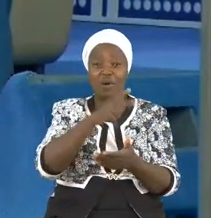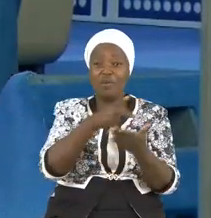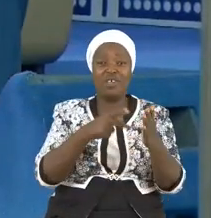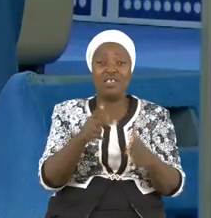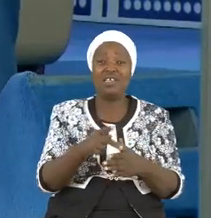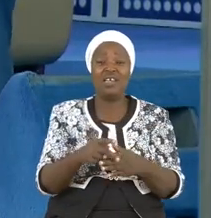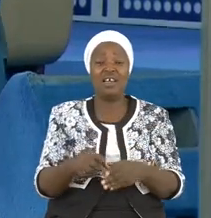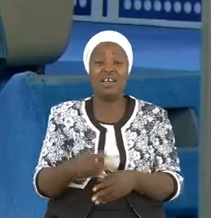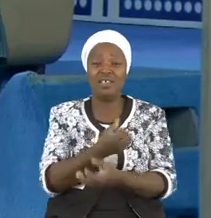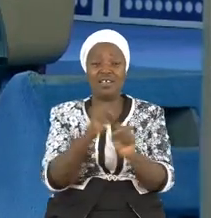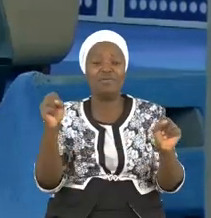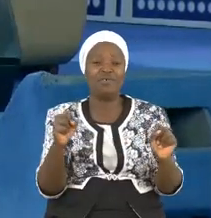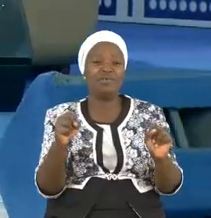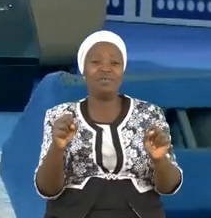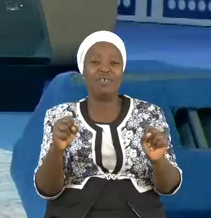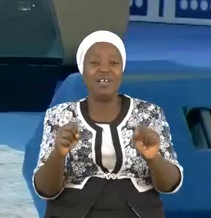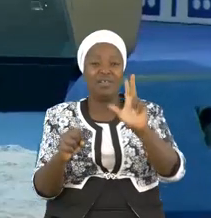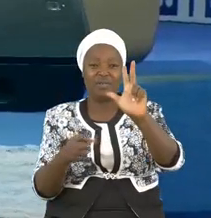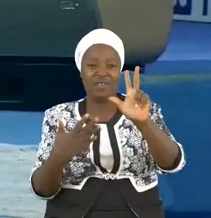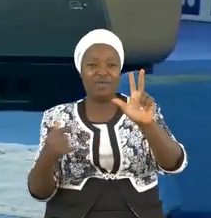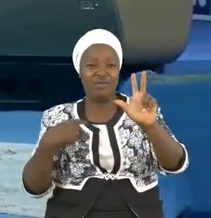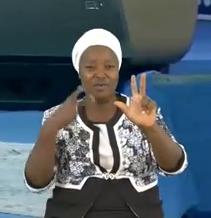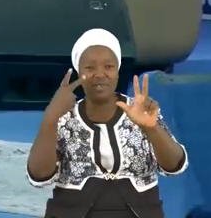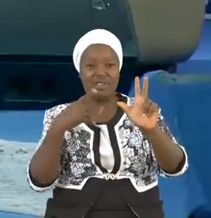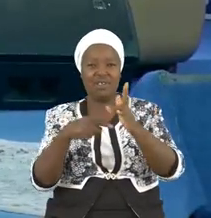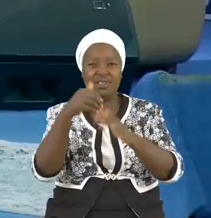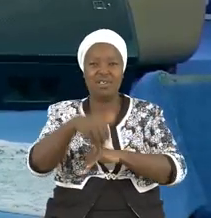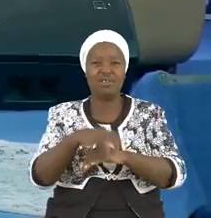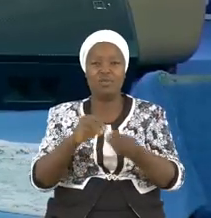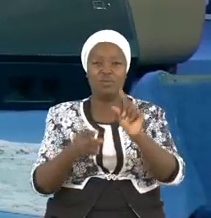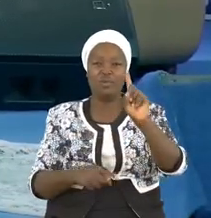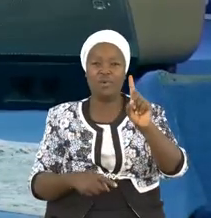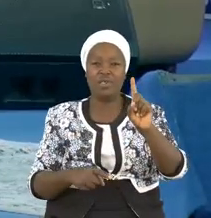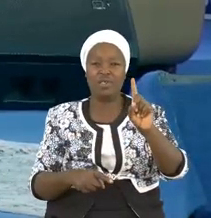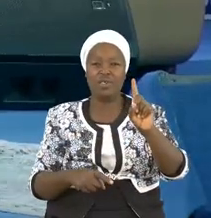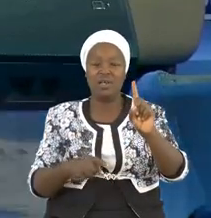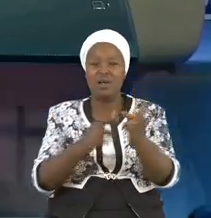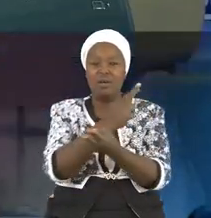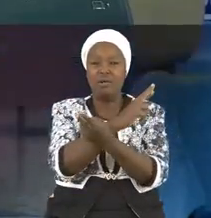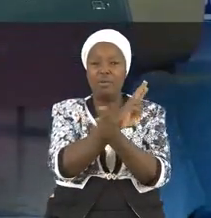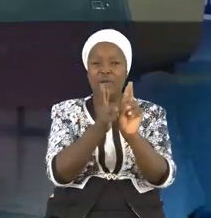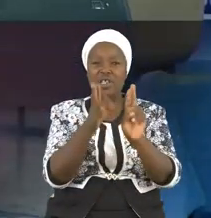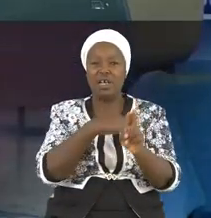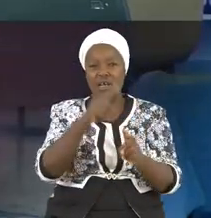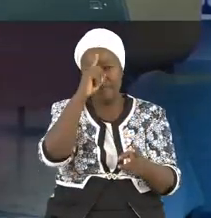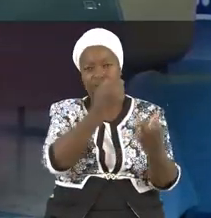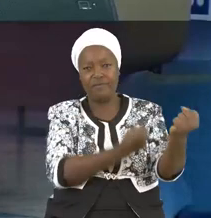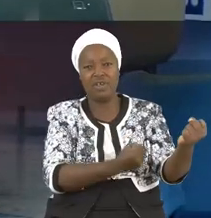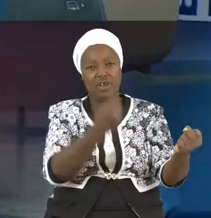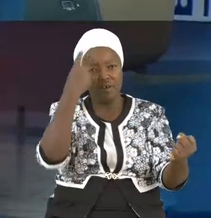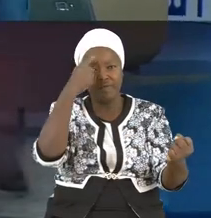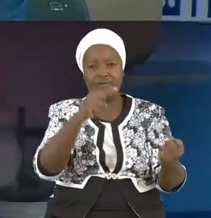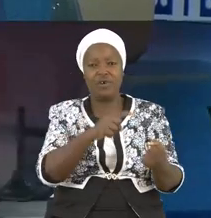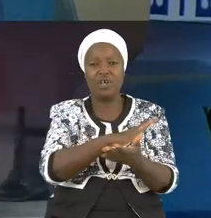redemption. Three things we're looking at. Number one, repentance and faith for remission of all